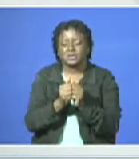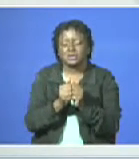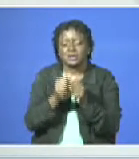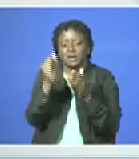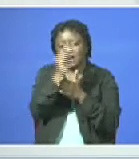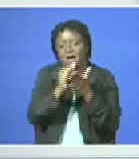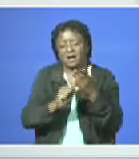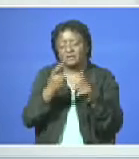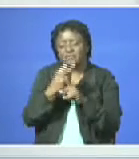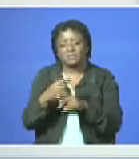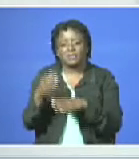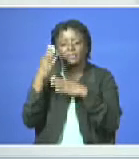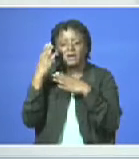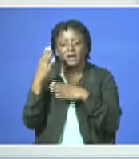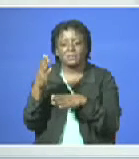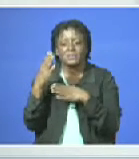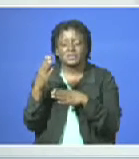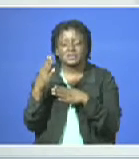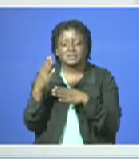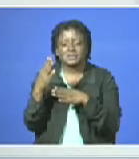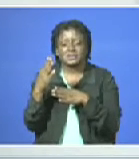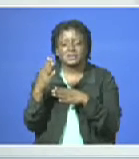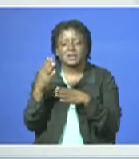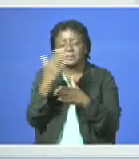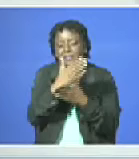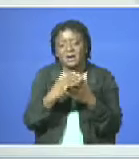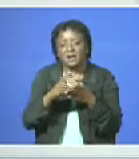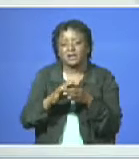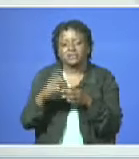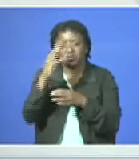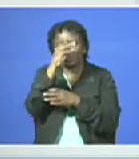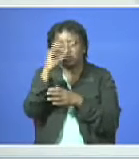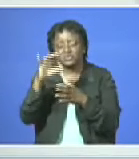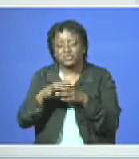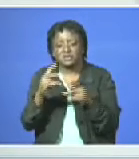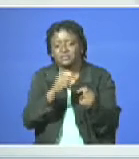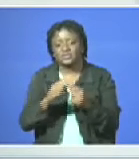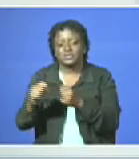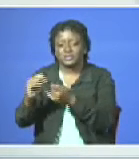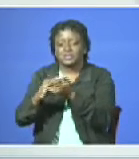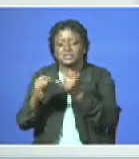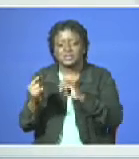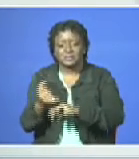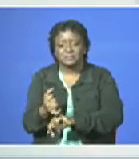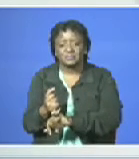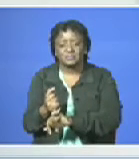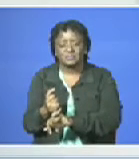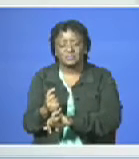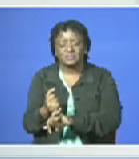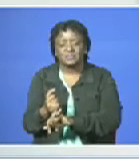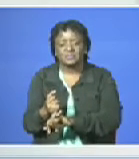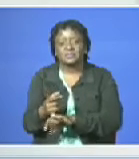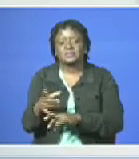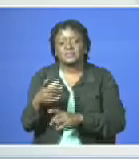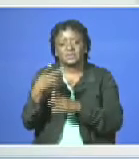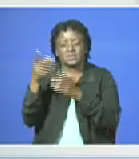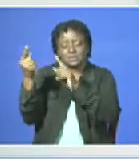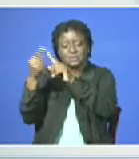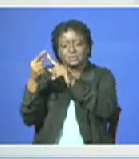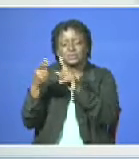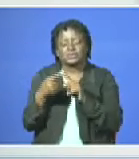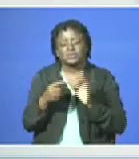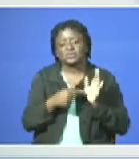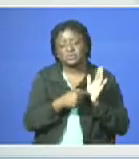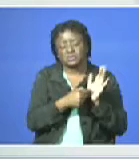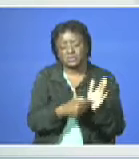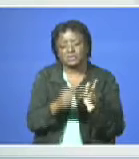Rowell partnered with officials of the Ministry of Tourism's Plantation, Florida office to integrate and highlight the culture and people of the Bahamas